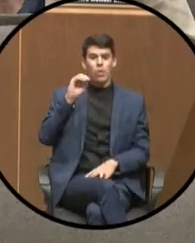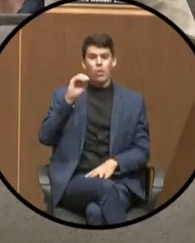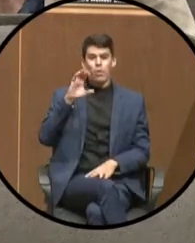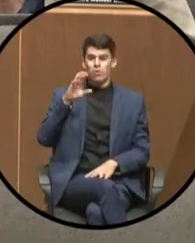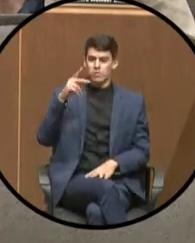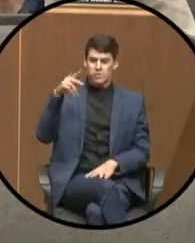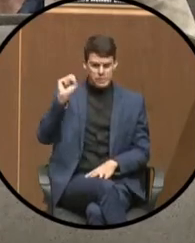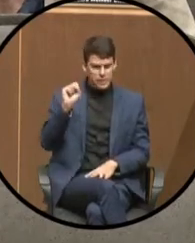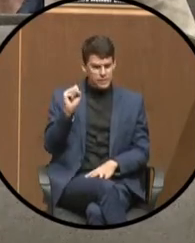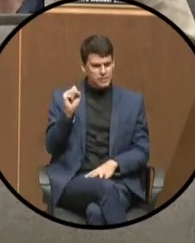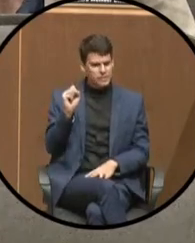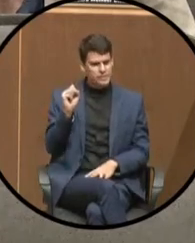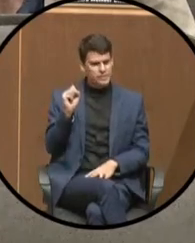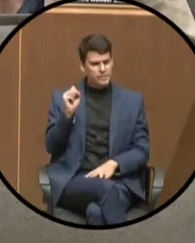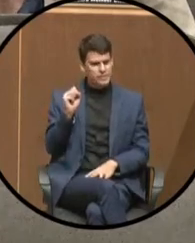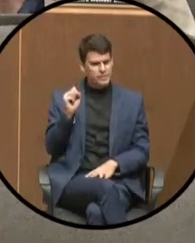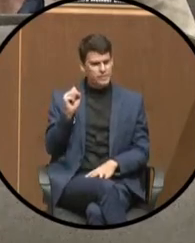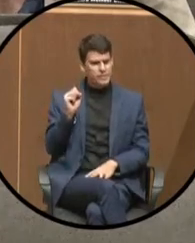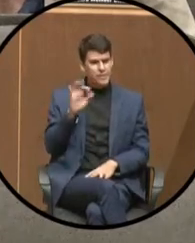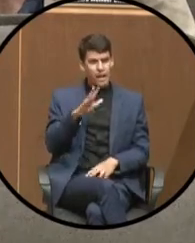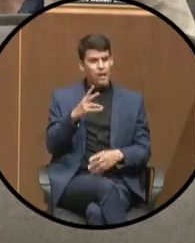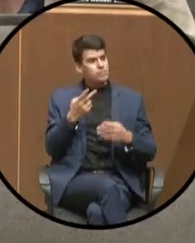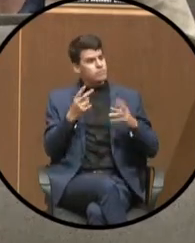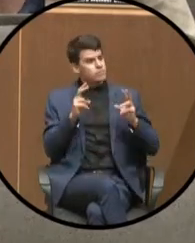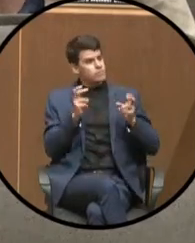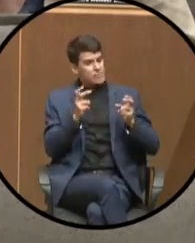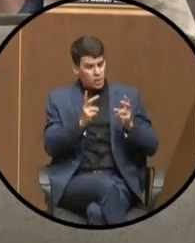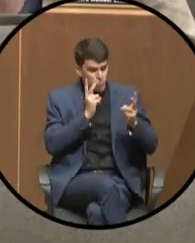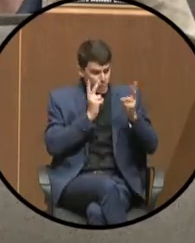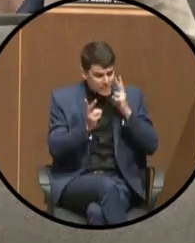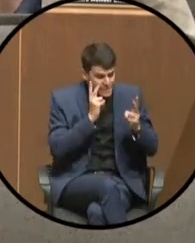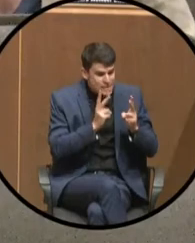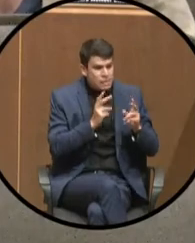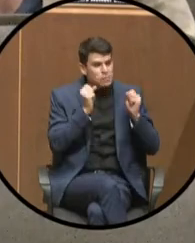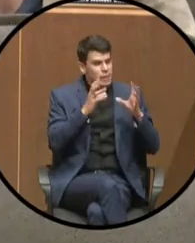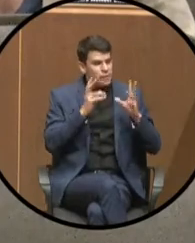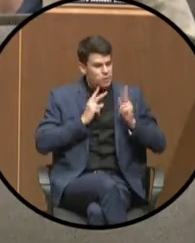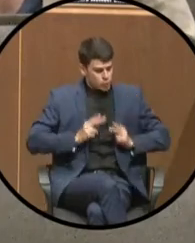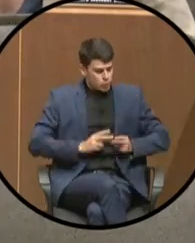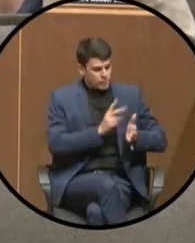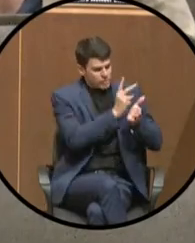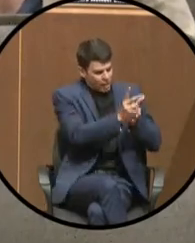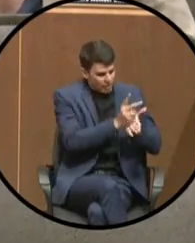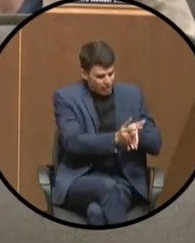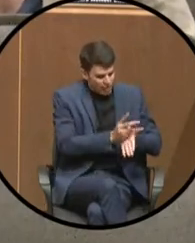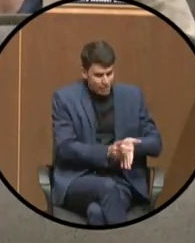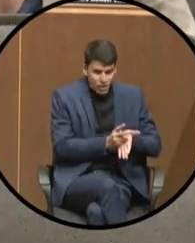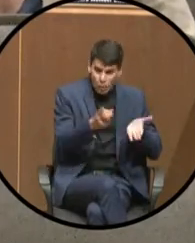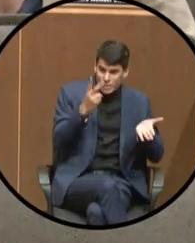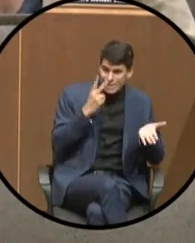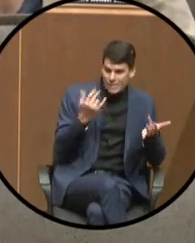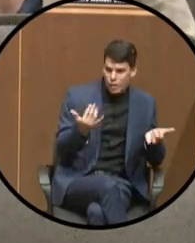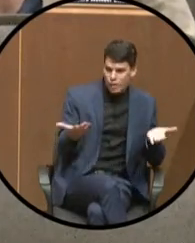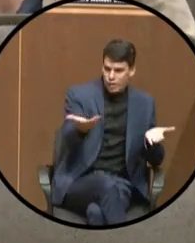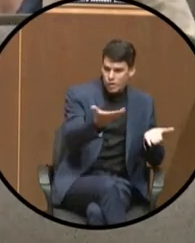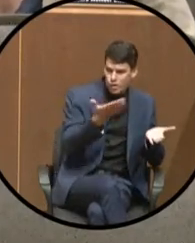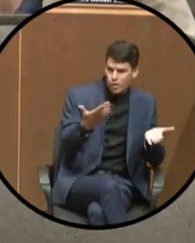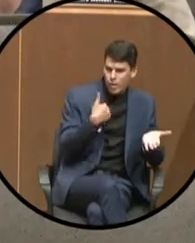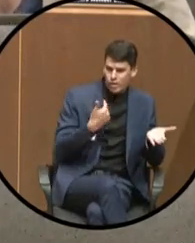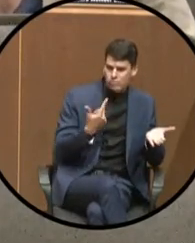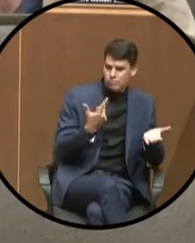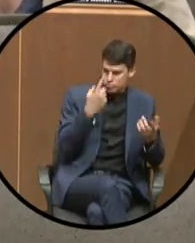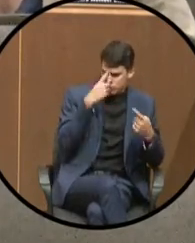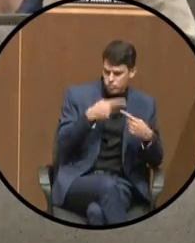to overcome that human failure that we see on display here with their signs and their t-shirts, I would just